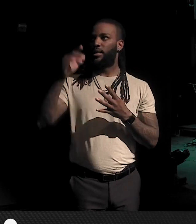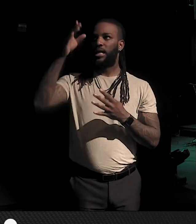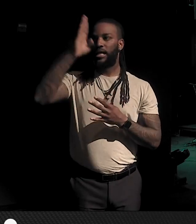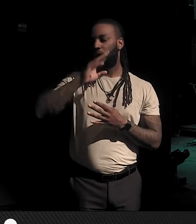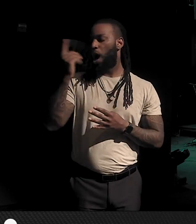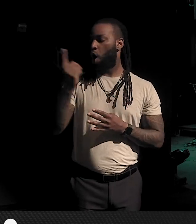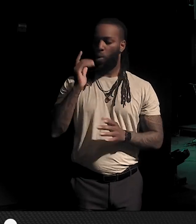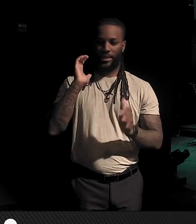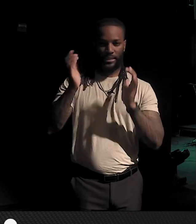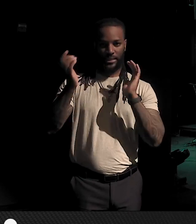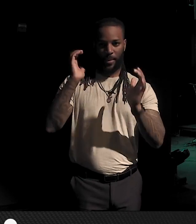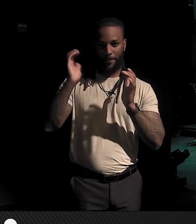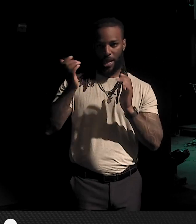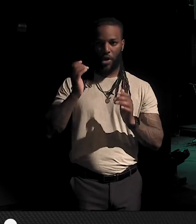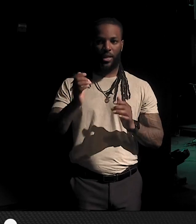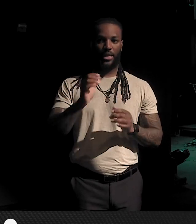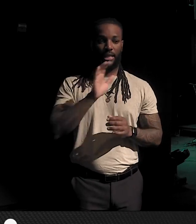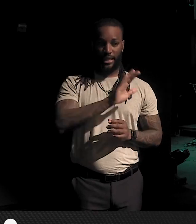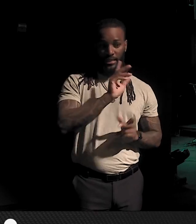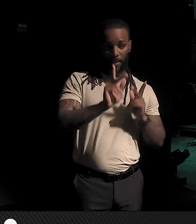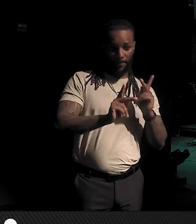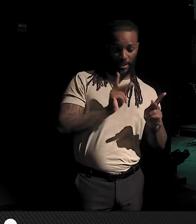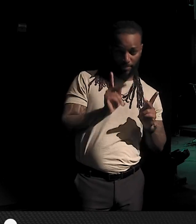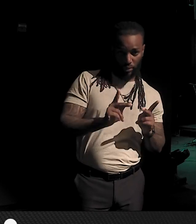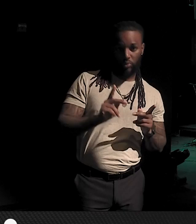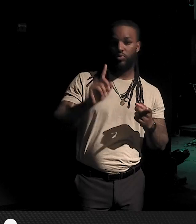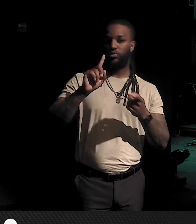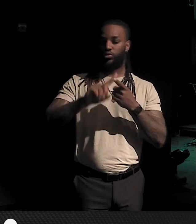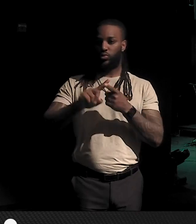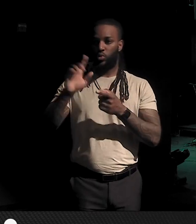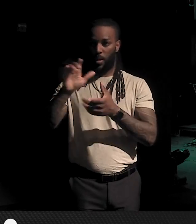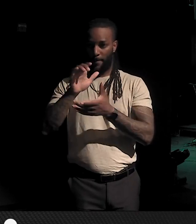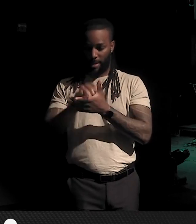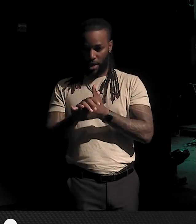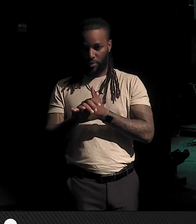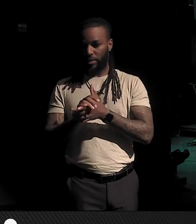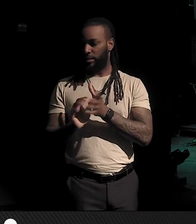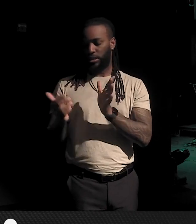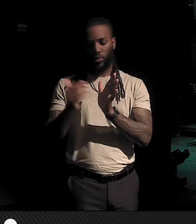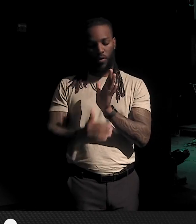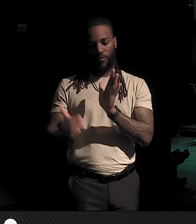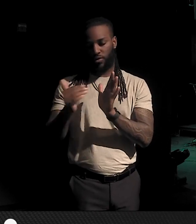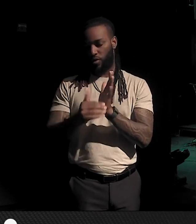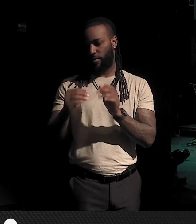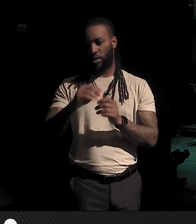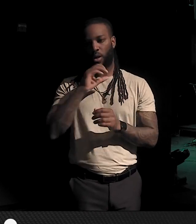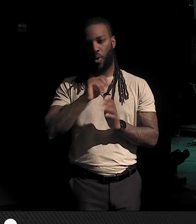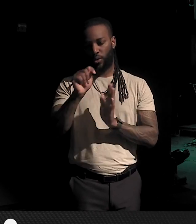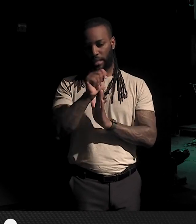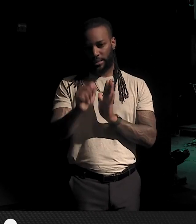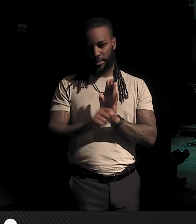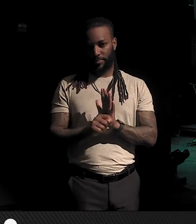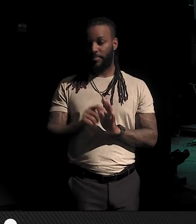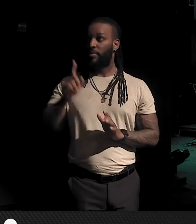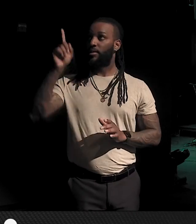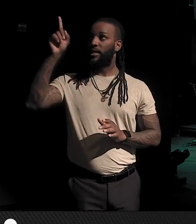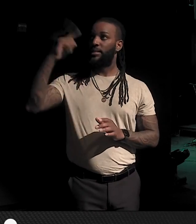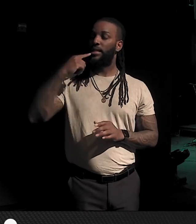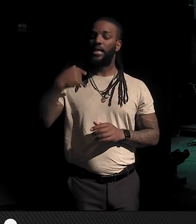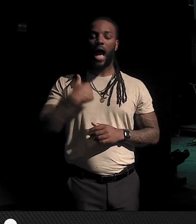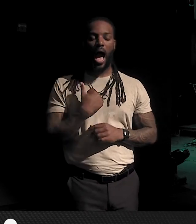In case we didn't get the picture in Sinai, he'll say it over and over to us in the Old Testament. I love